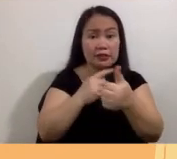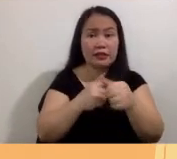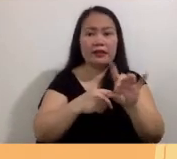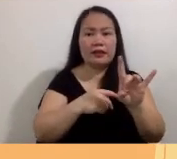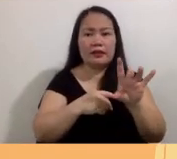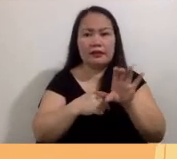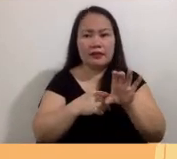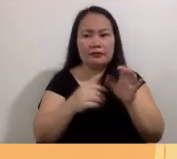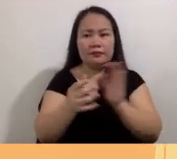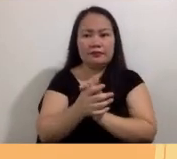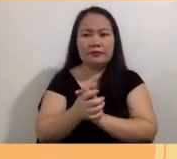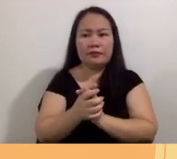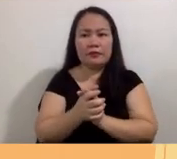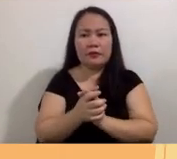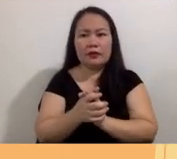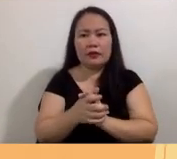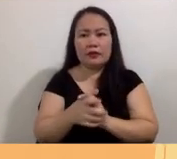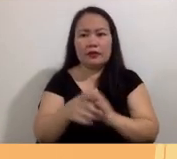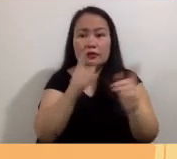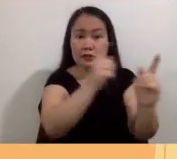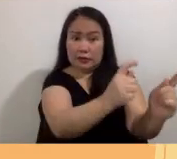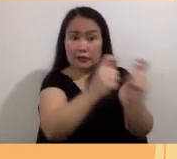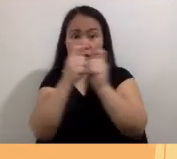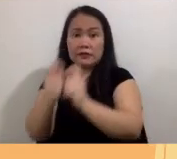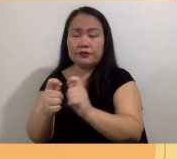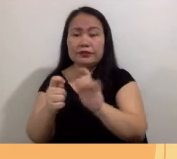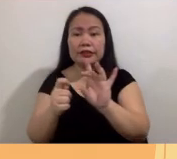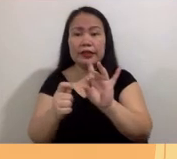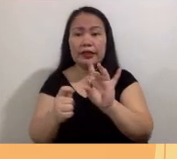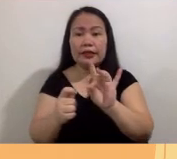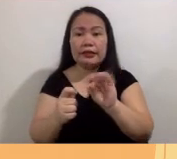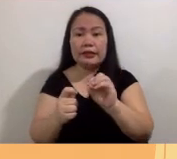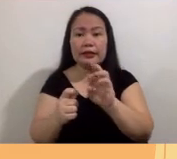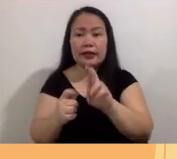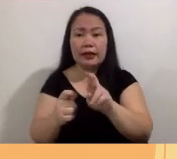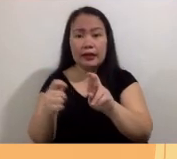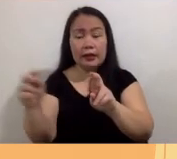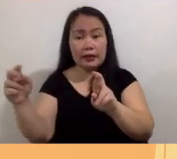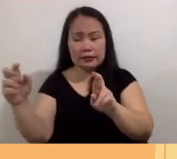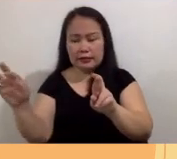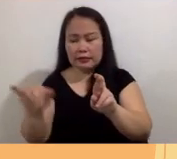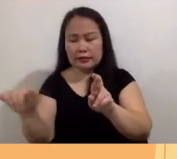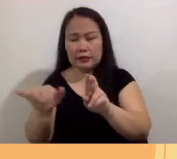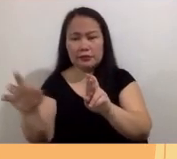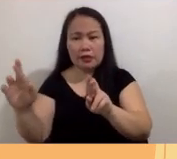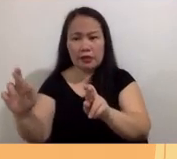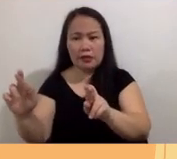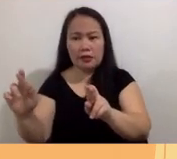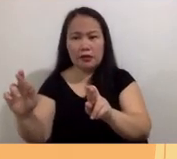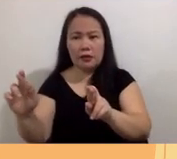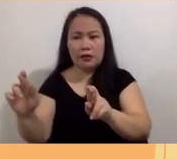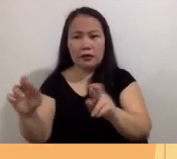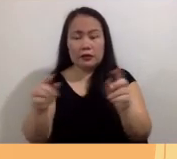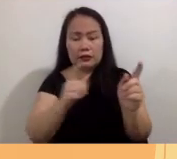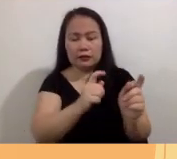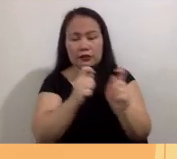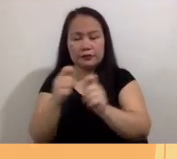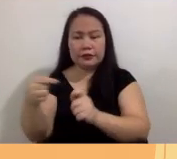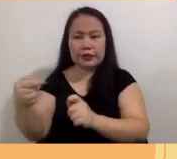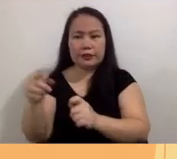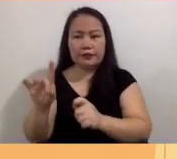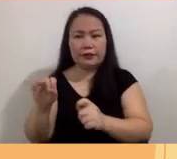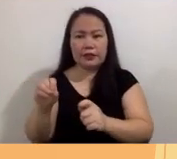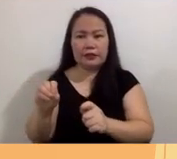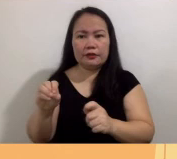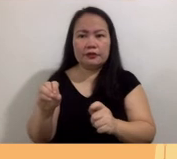have 120 minus 80R. Lipat natin ito dahil pareho silang may R. So, combine similar